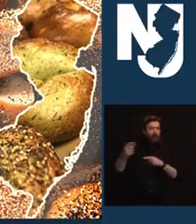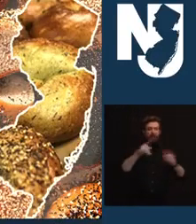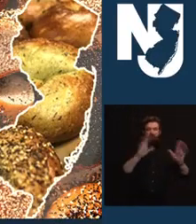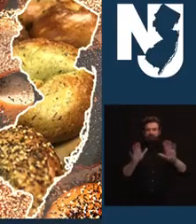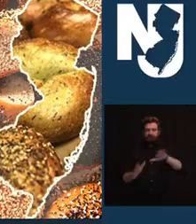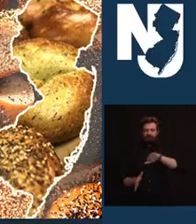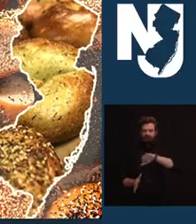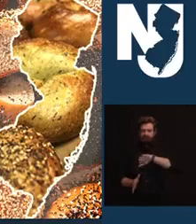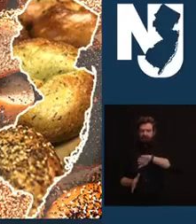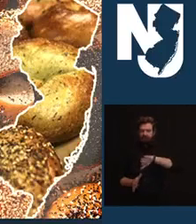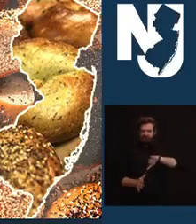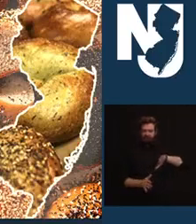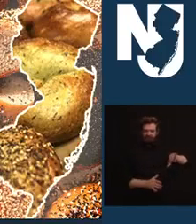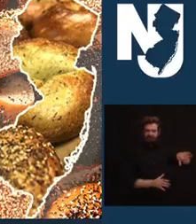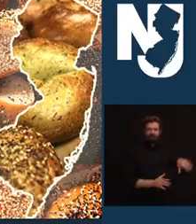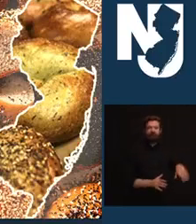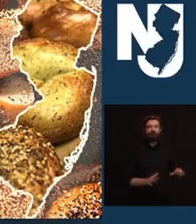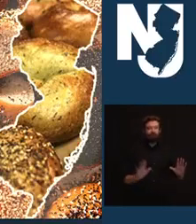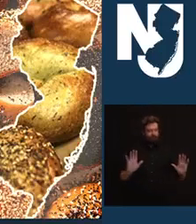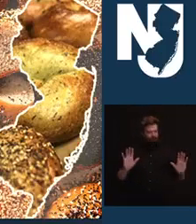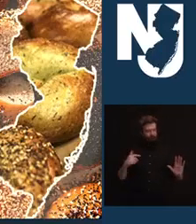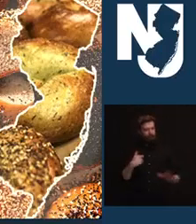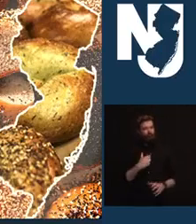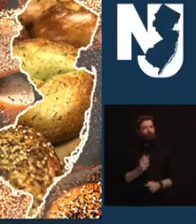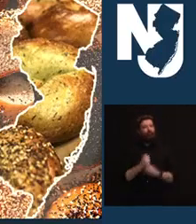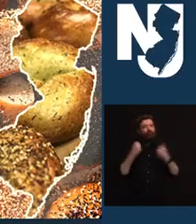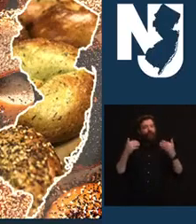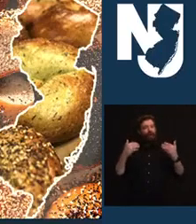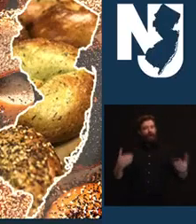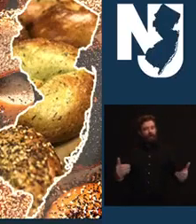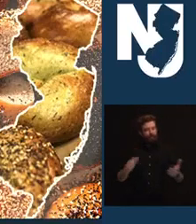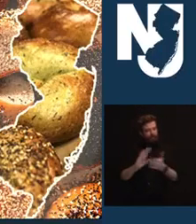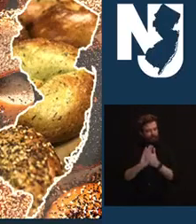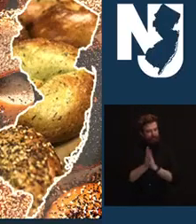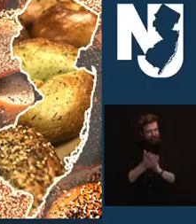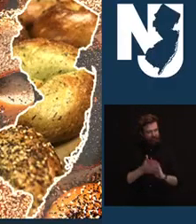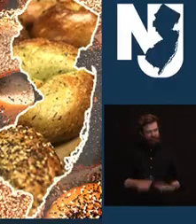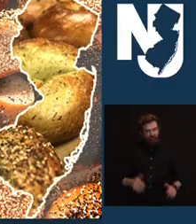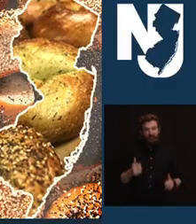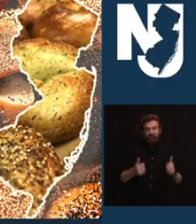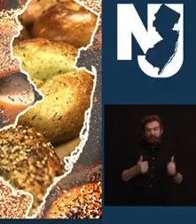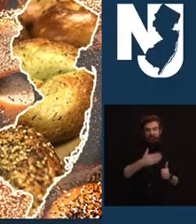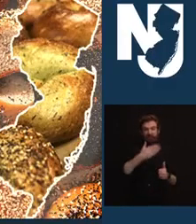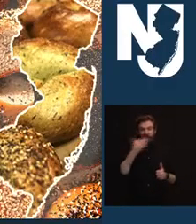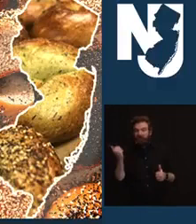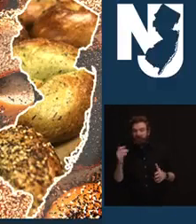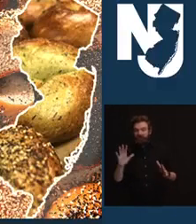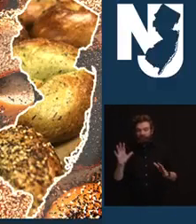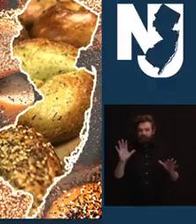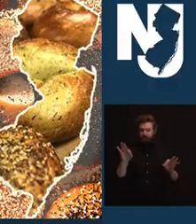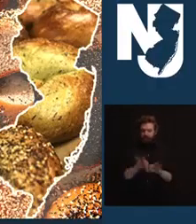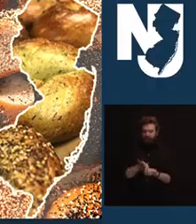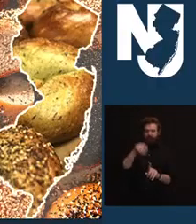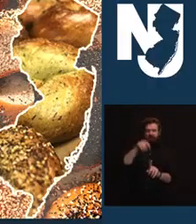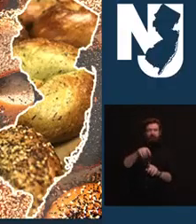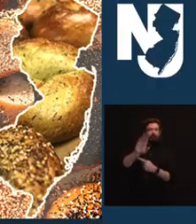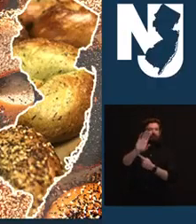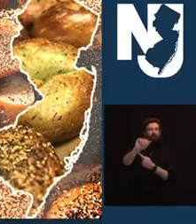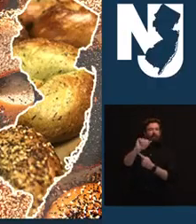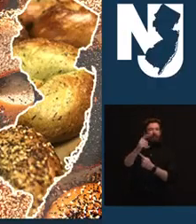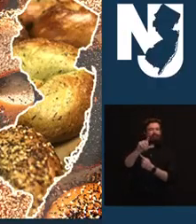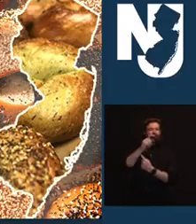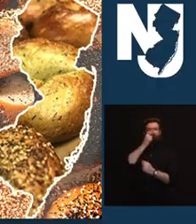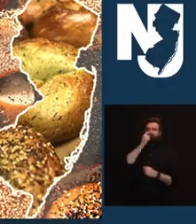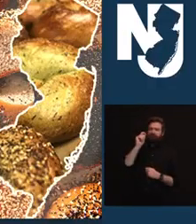Today, we salute all the bagel shops up and down our state who have boiled and baked New Jersey's reputation as the undisputed home of